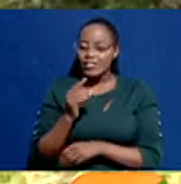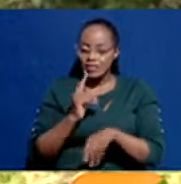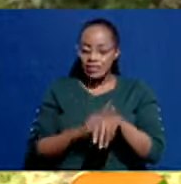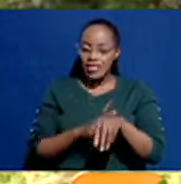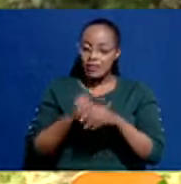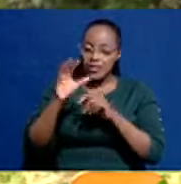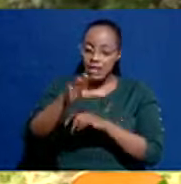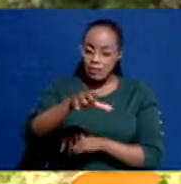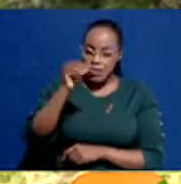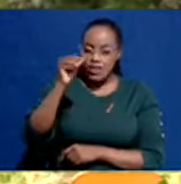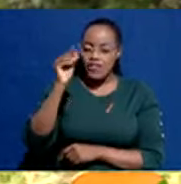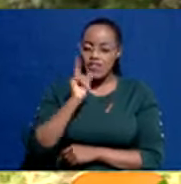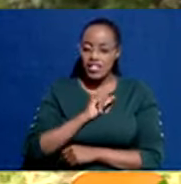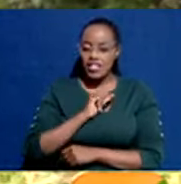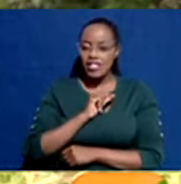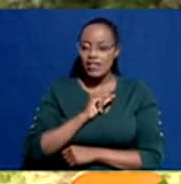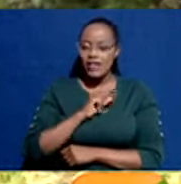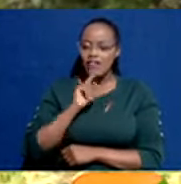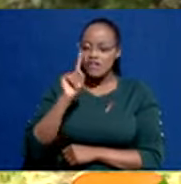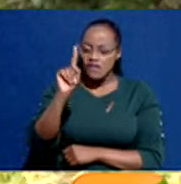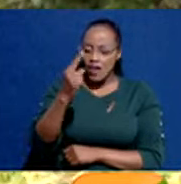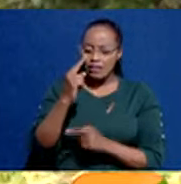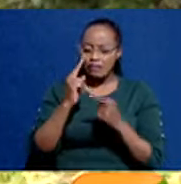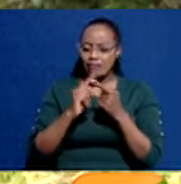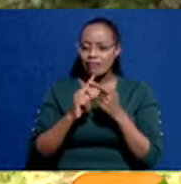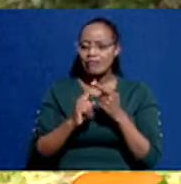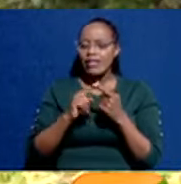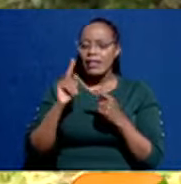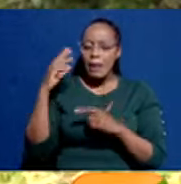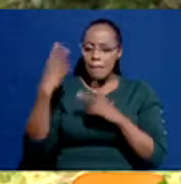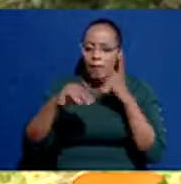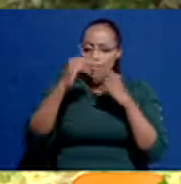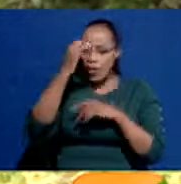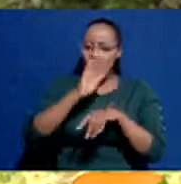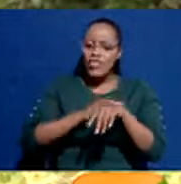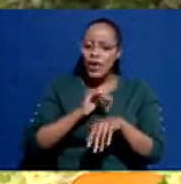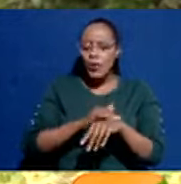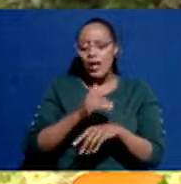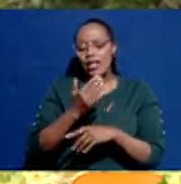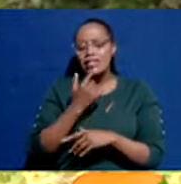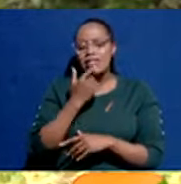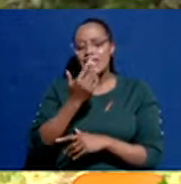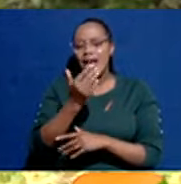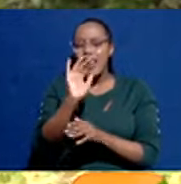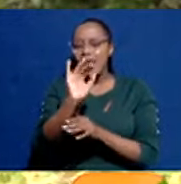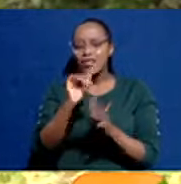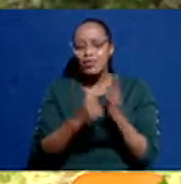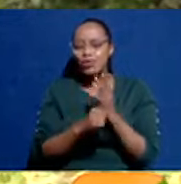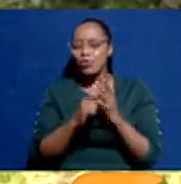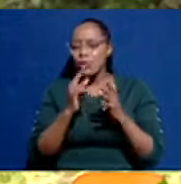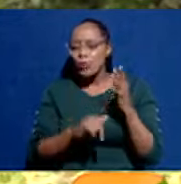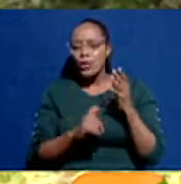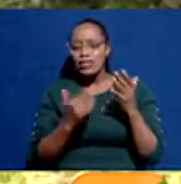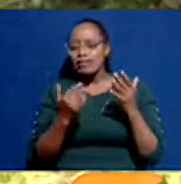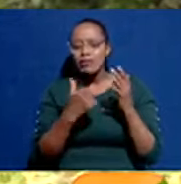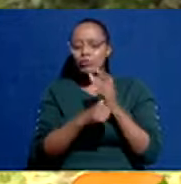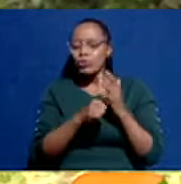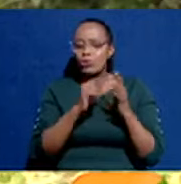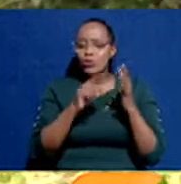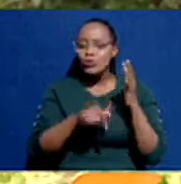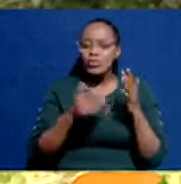Walipamtoa kwanza walinipiga kwa manake niliwaita waje tuongee ni nini shida gani mbaya, kuna shida